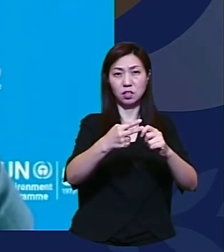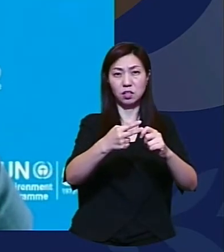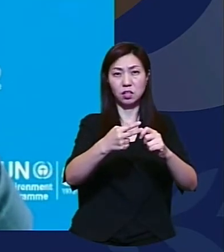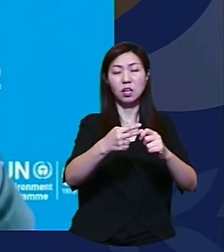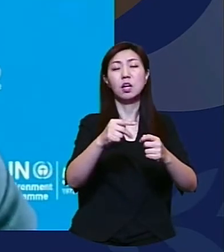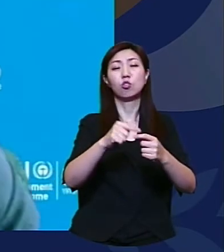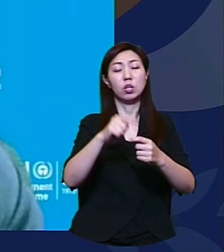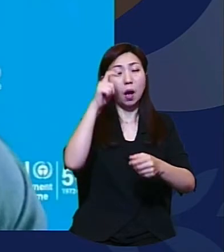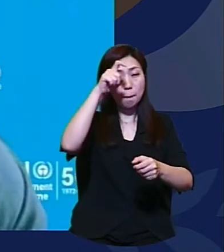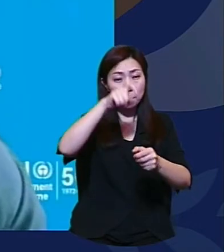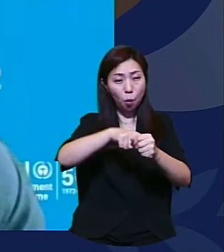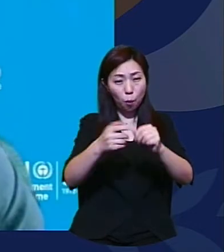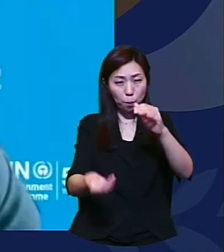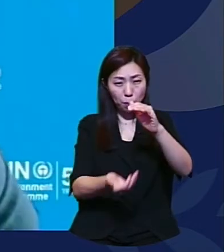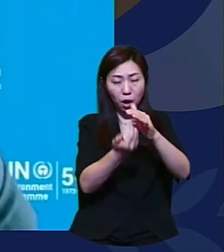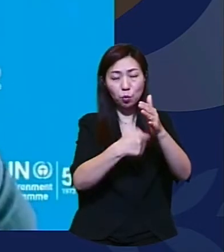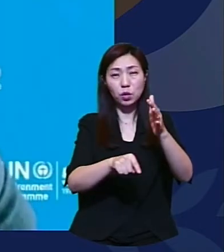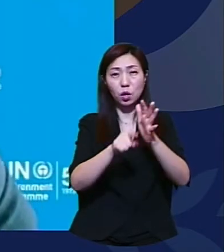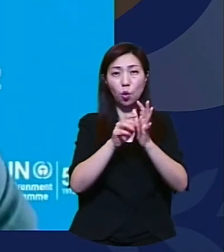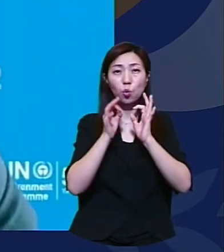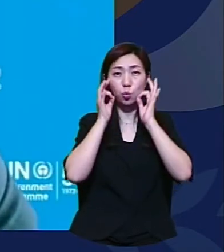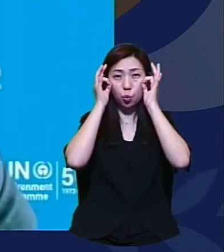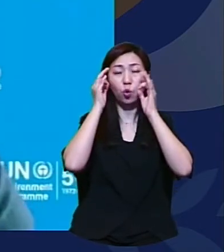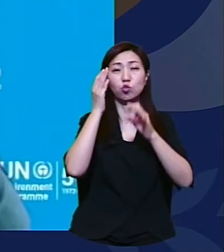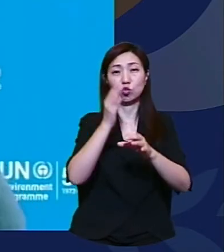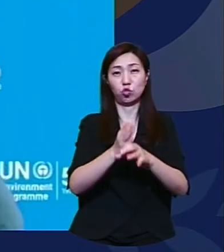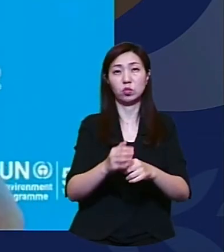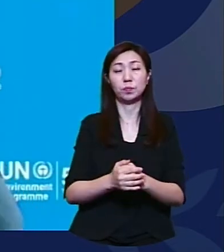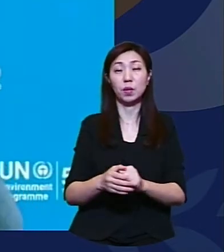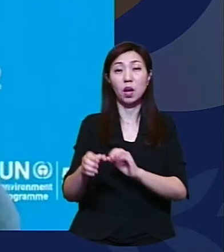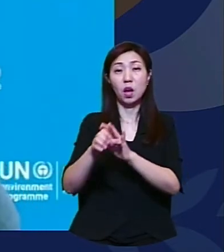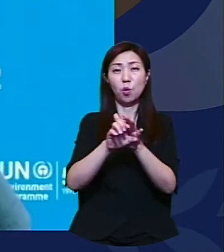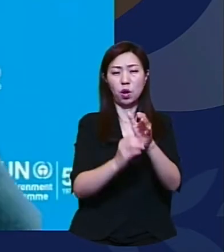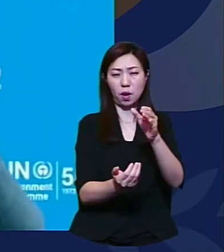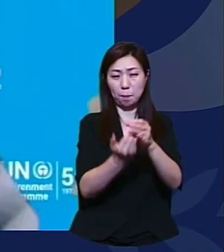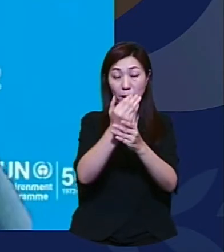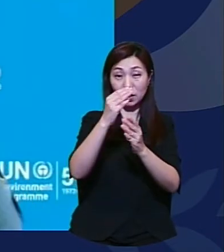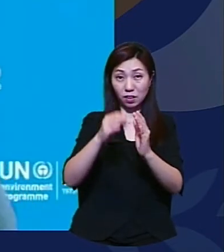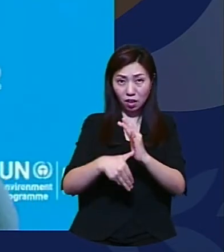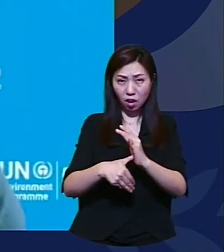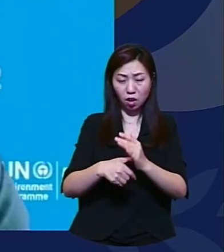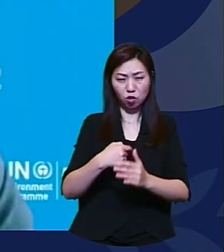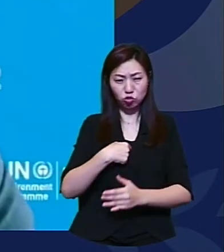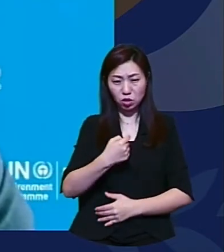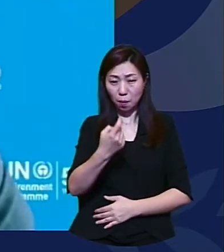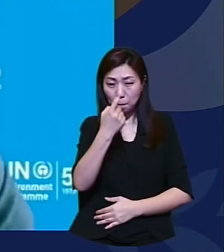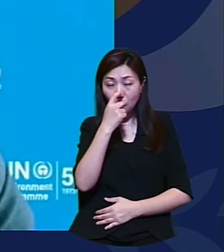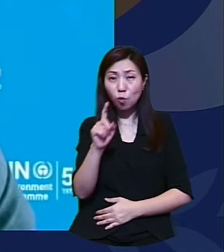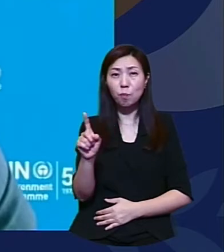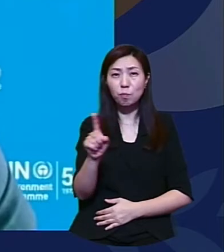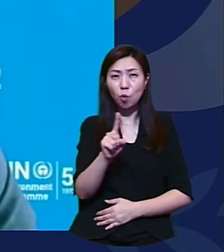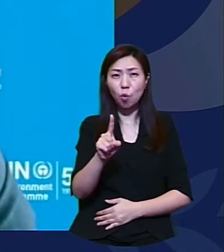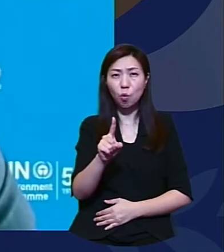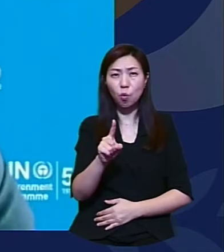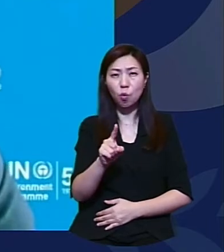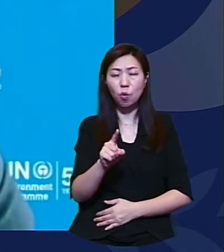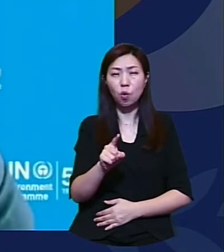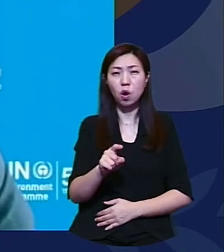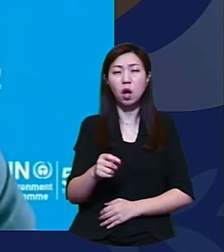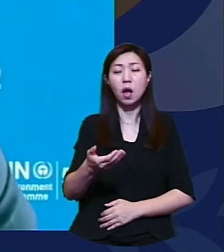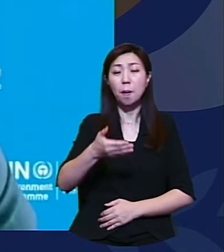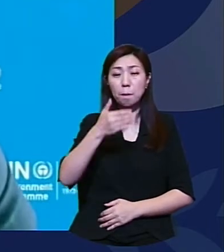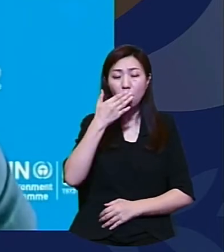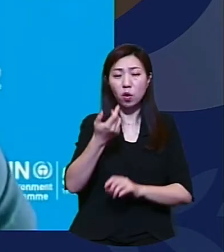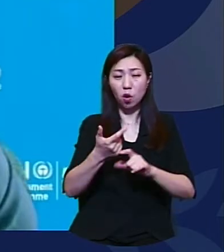interconnected the food supply chains are. So that is one at the highest global level. I think at the